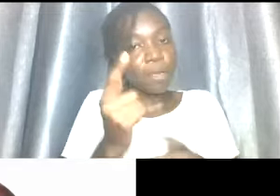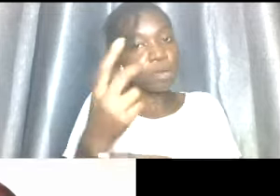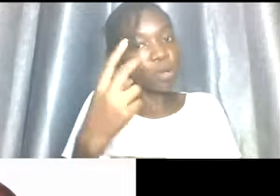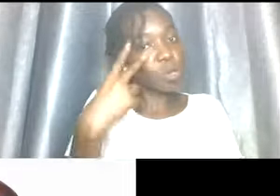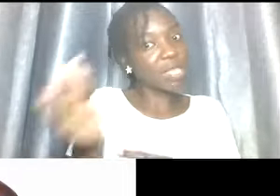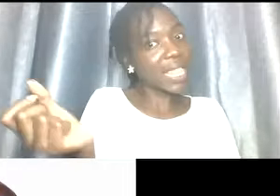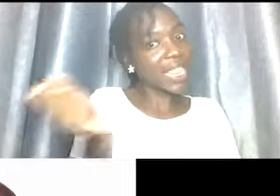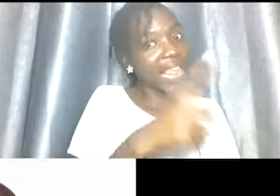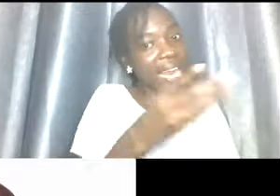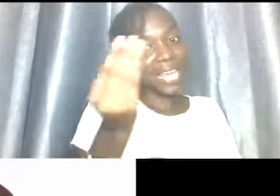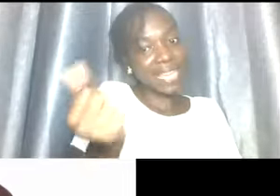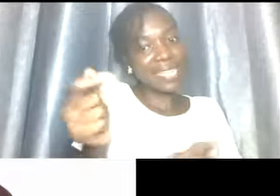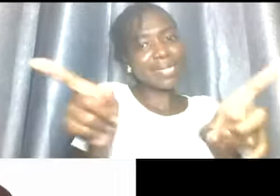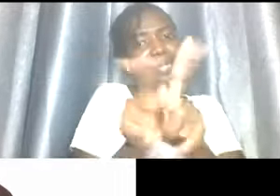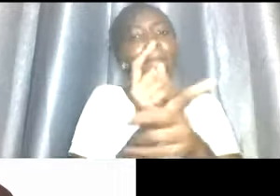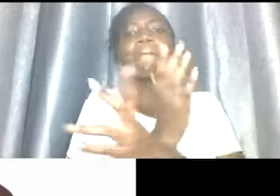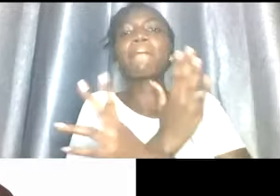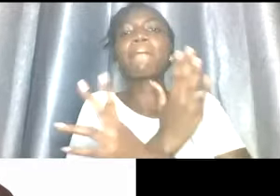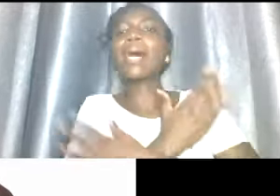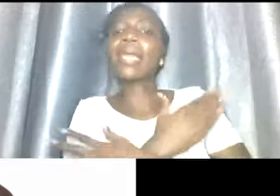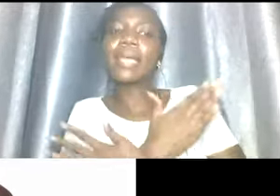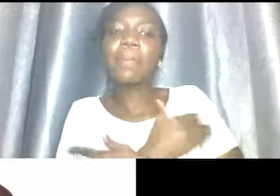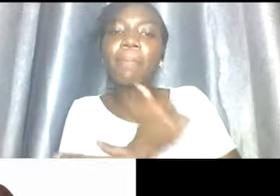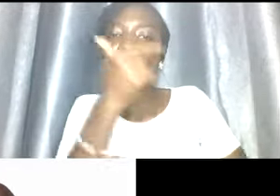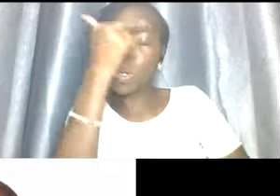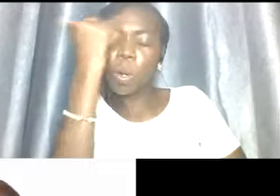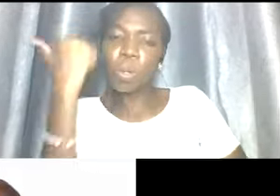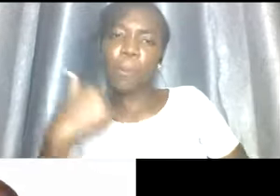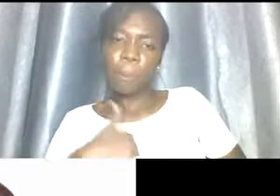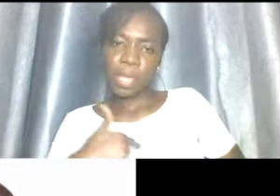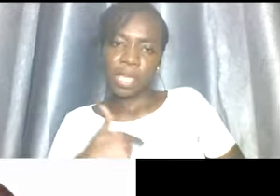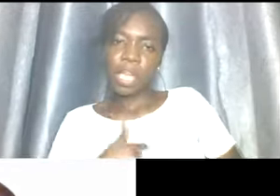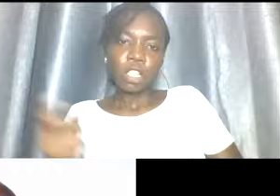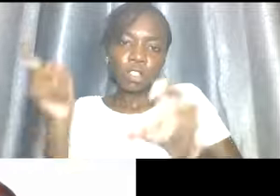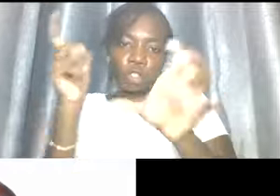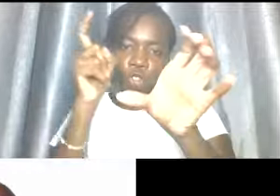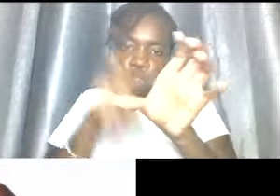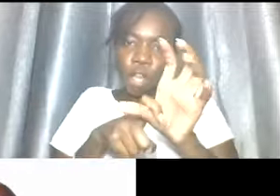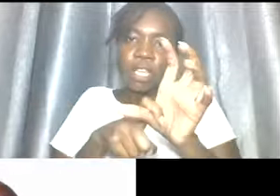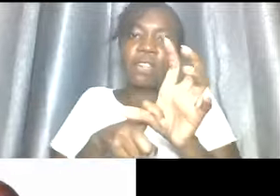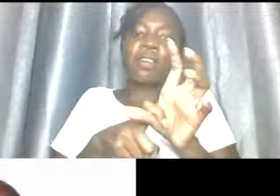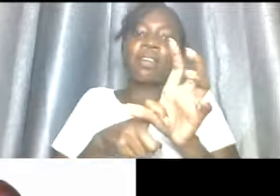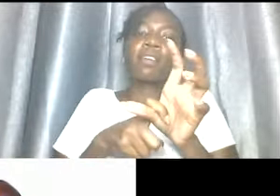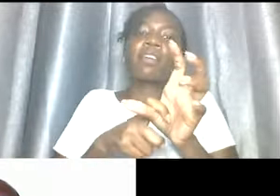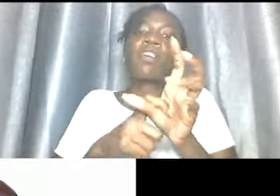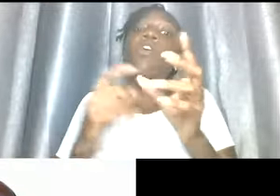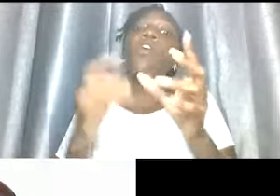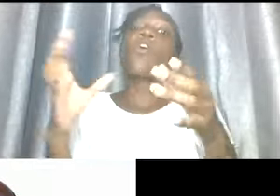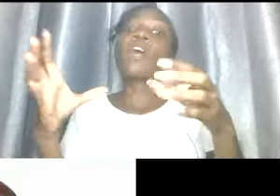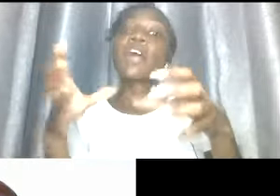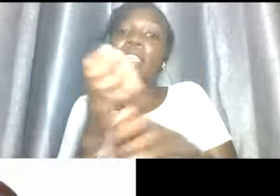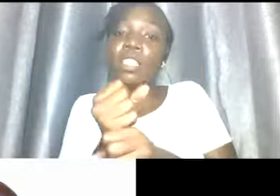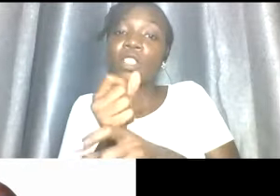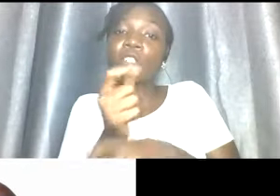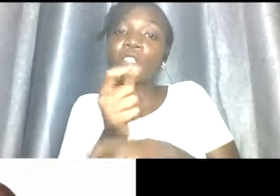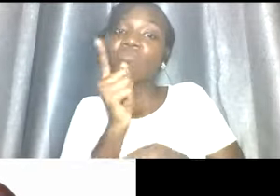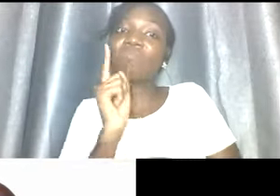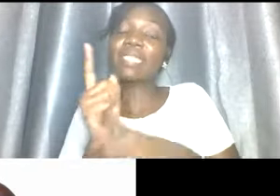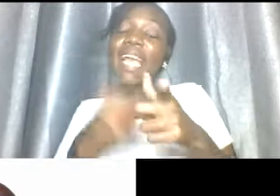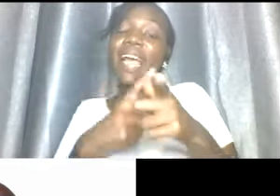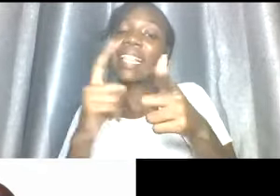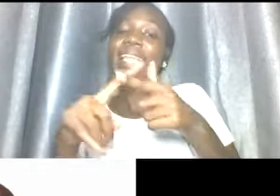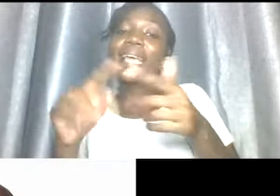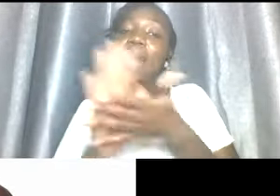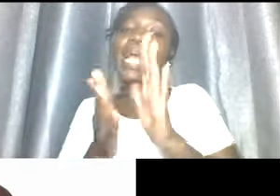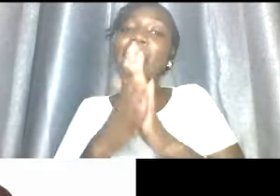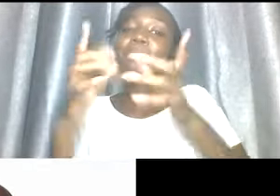is a partnership because I joined your organization to help you become successful. And because I